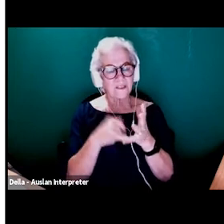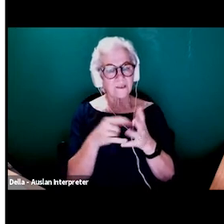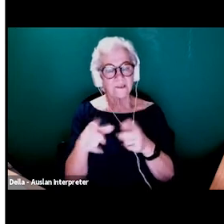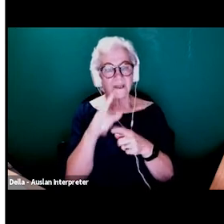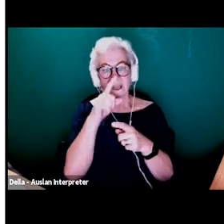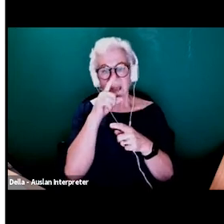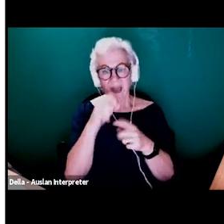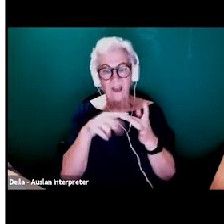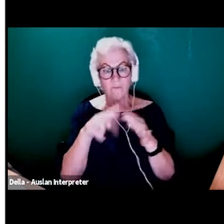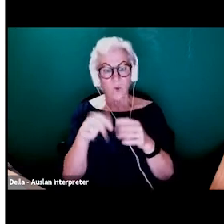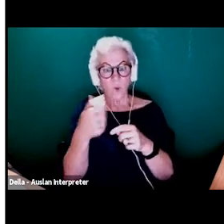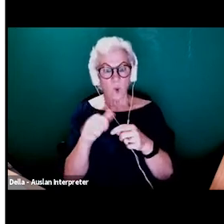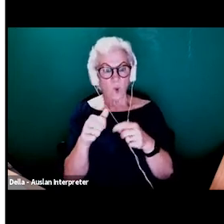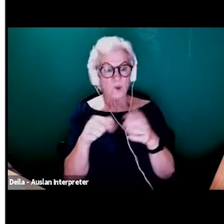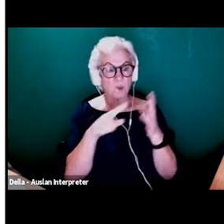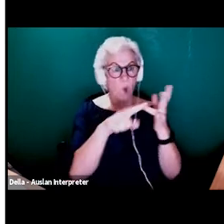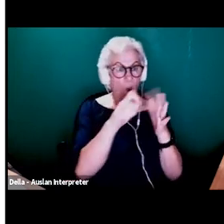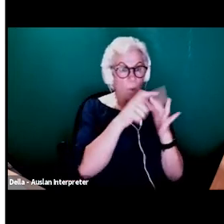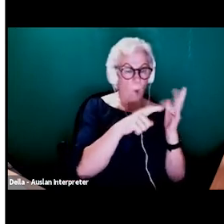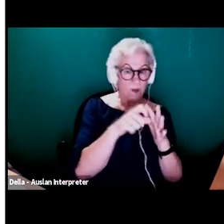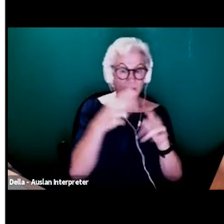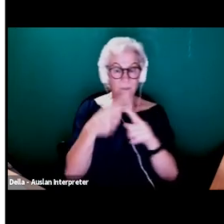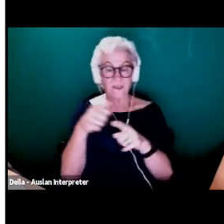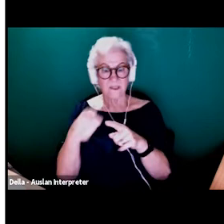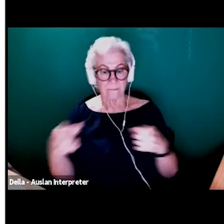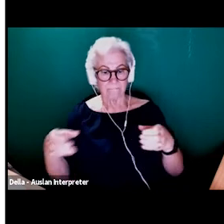used together with opioids.